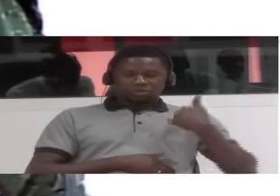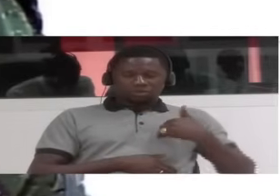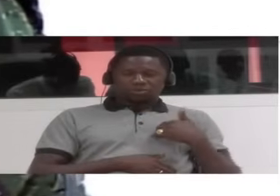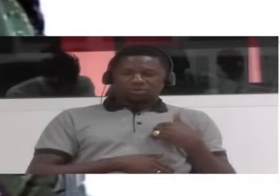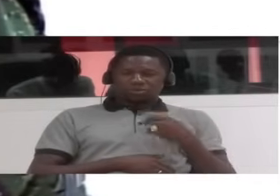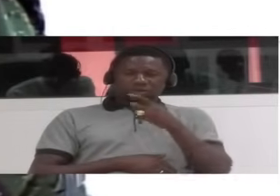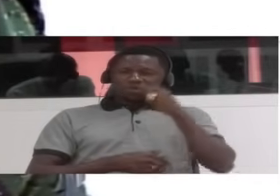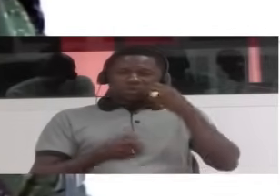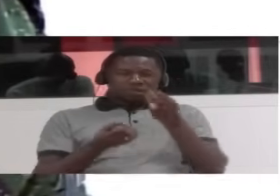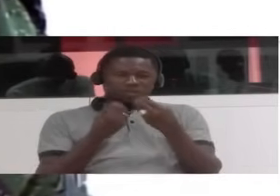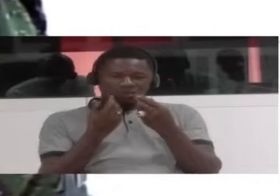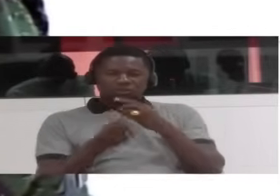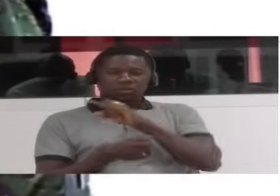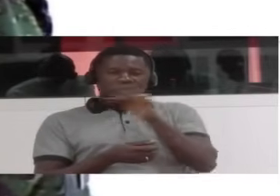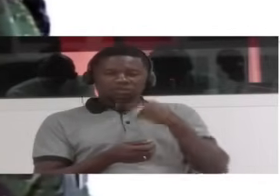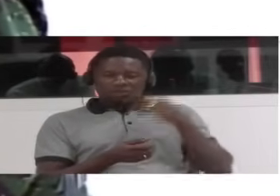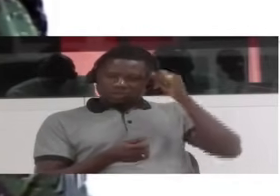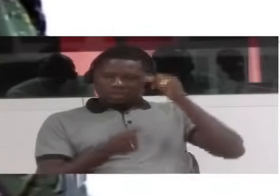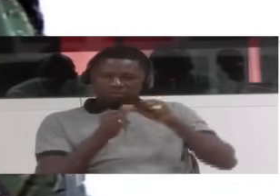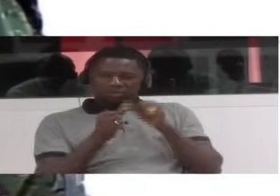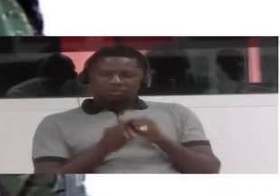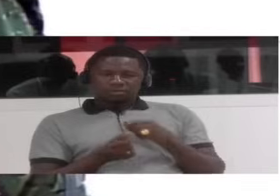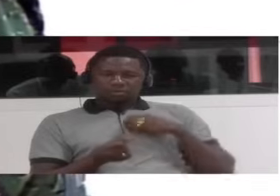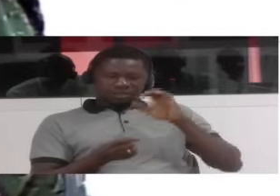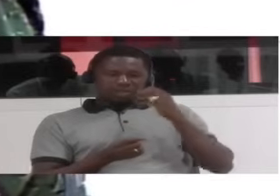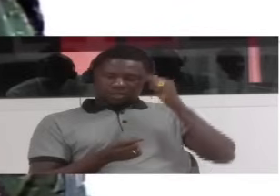remember? I can remember Sol Baji.